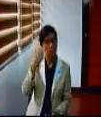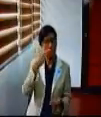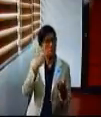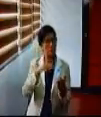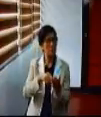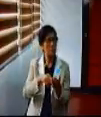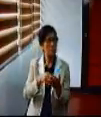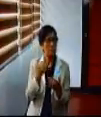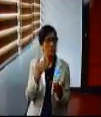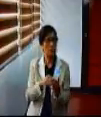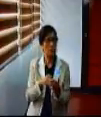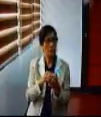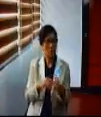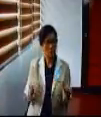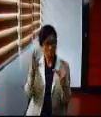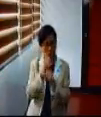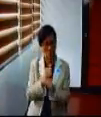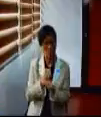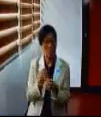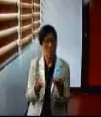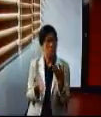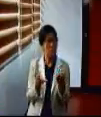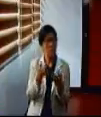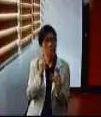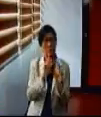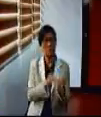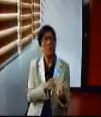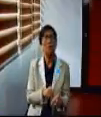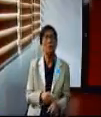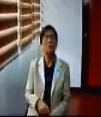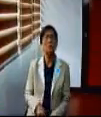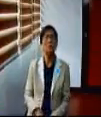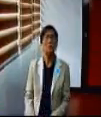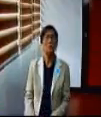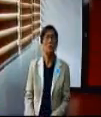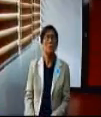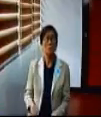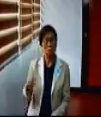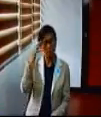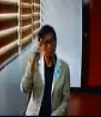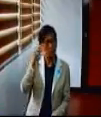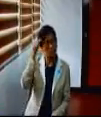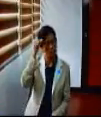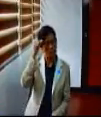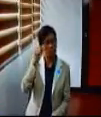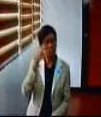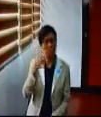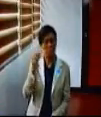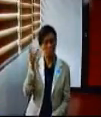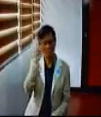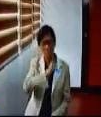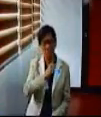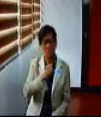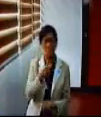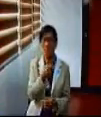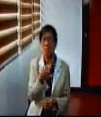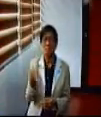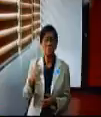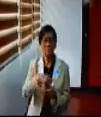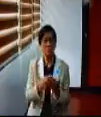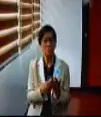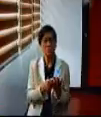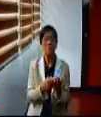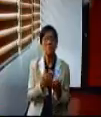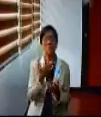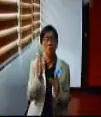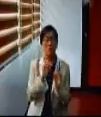in summary maybe his answer. Mr. Ado, we missed several parts of your answer